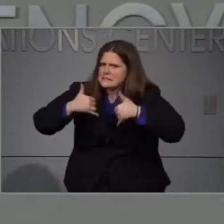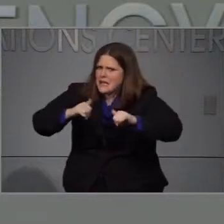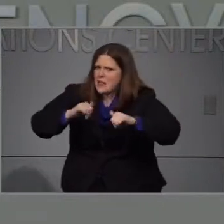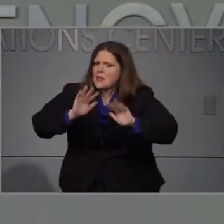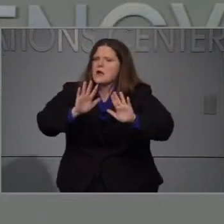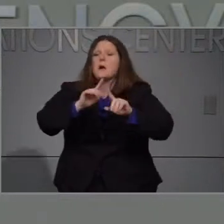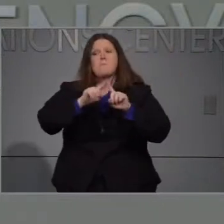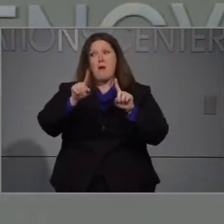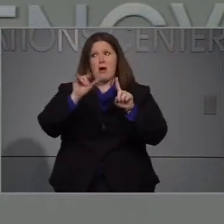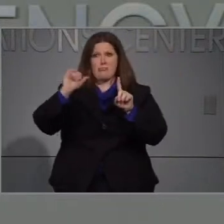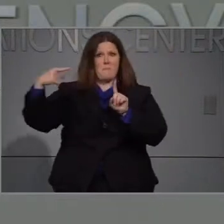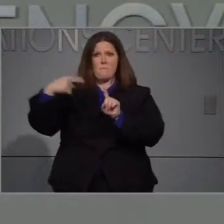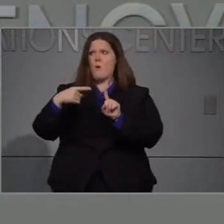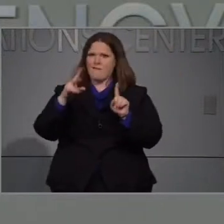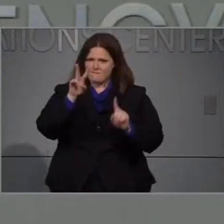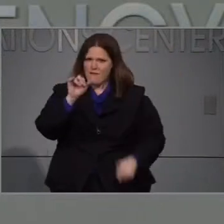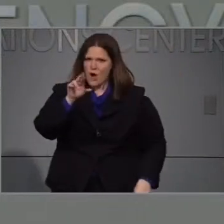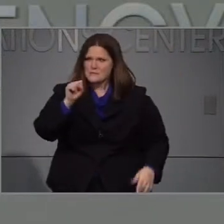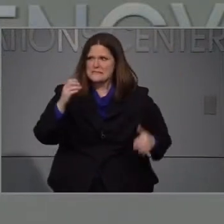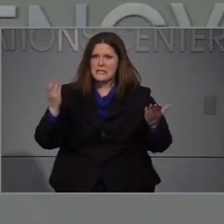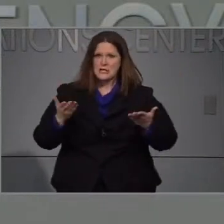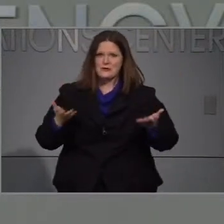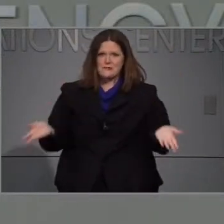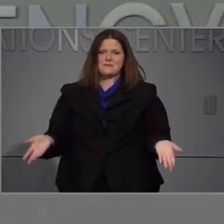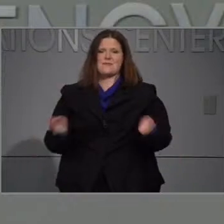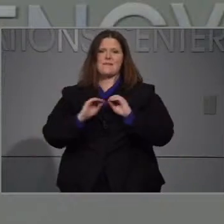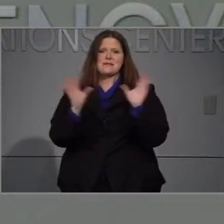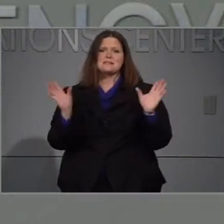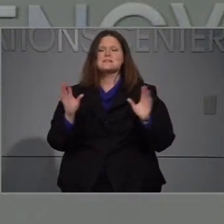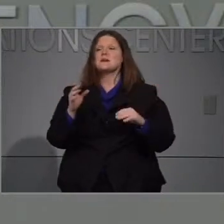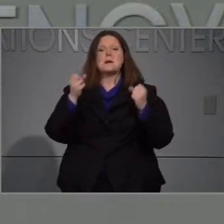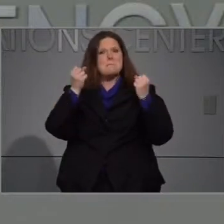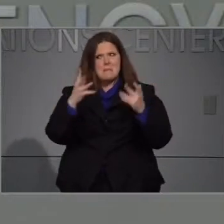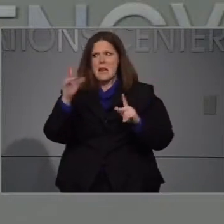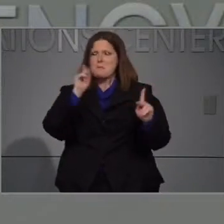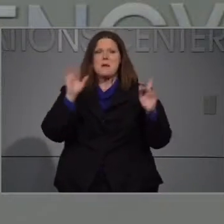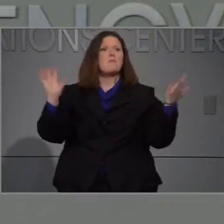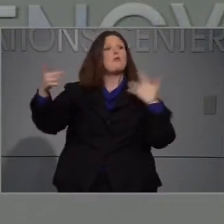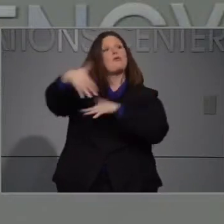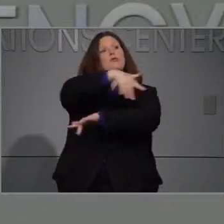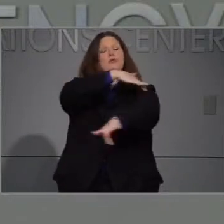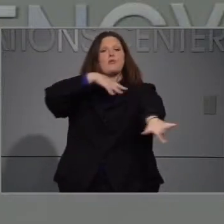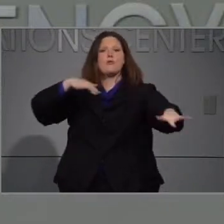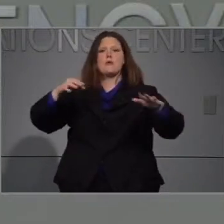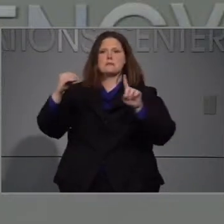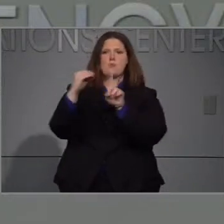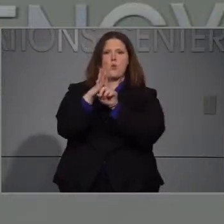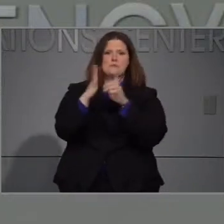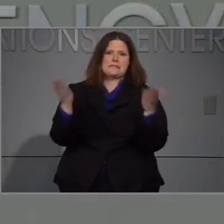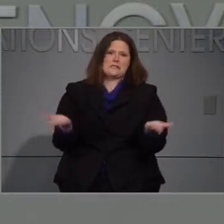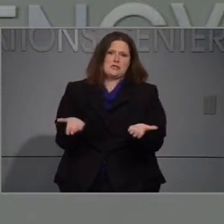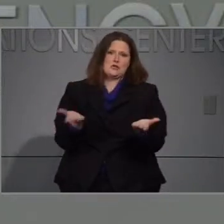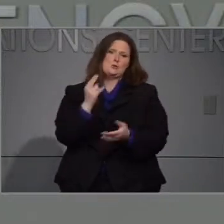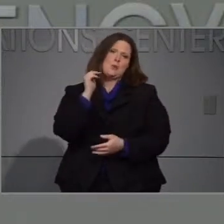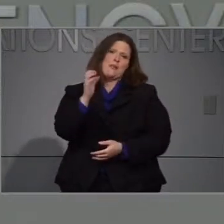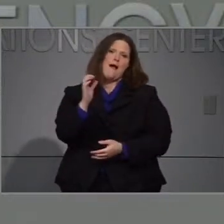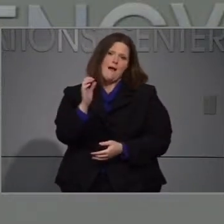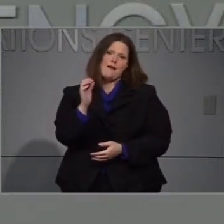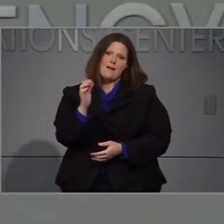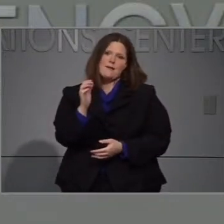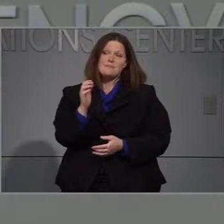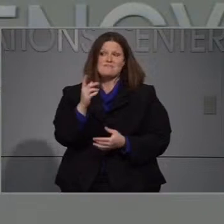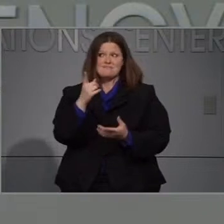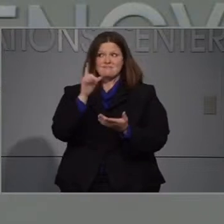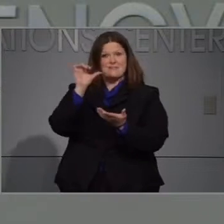there's virus here. And there's a lot of folks who have been exposed to COVID-19 here in North Carolina. And it shows you that